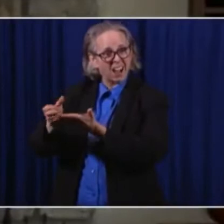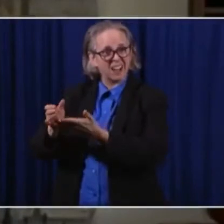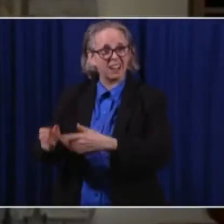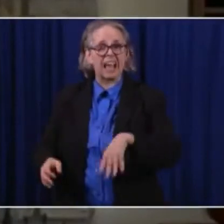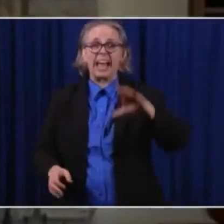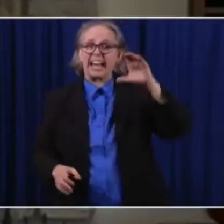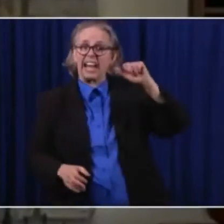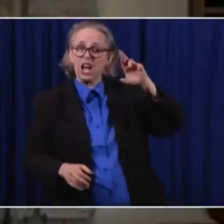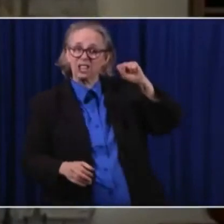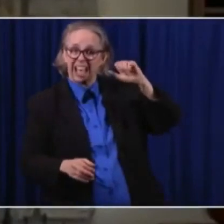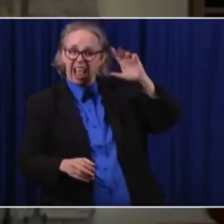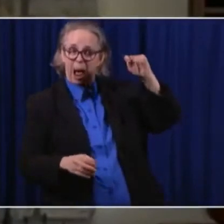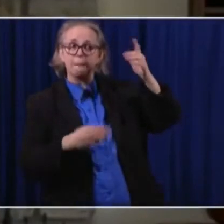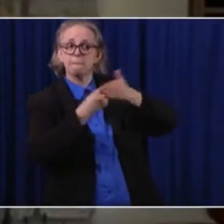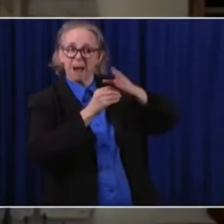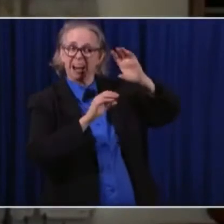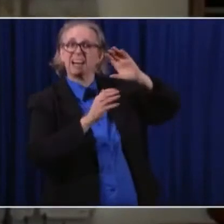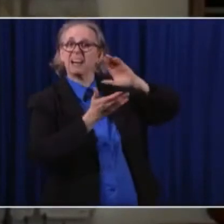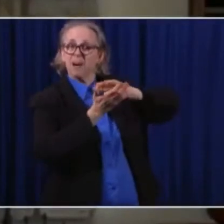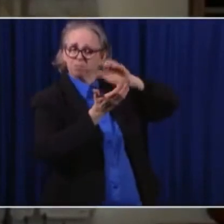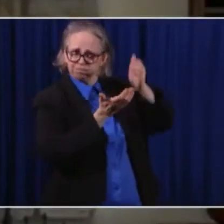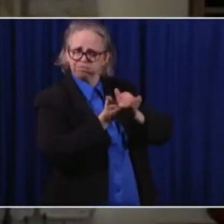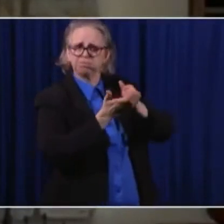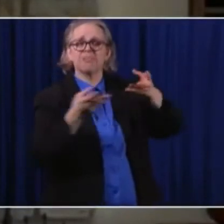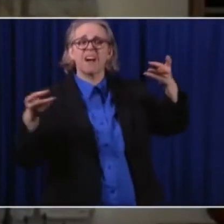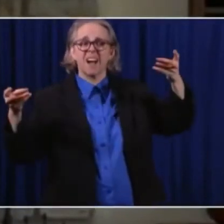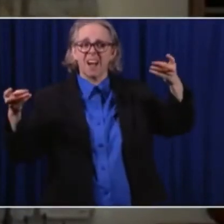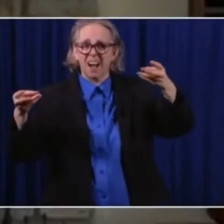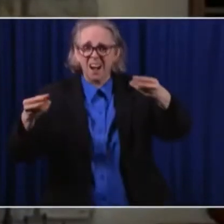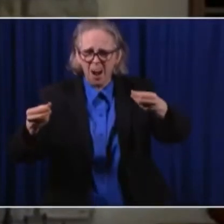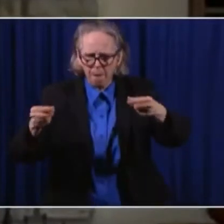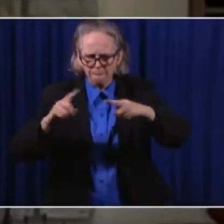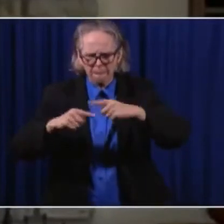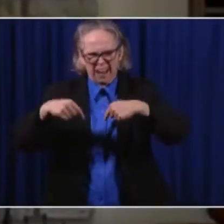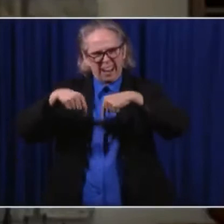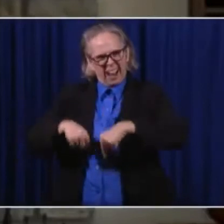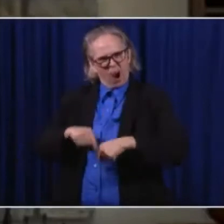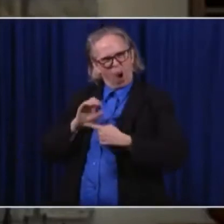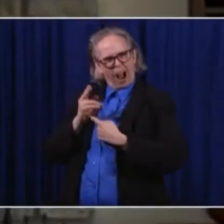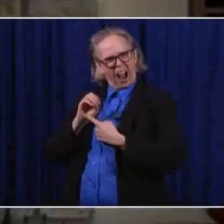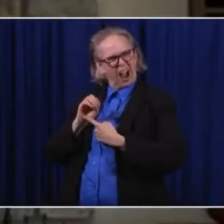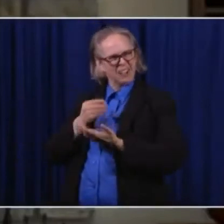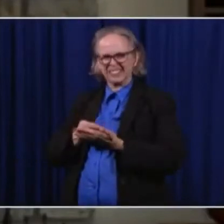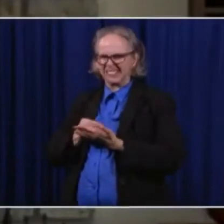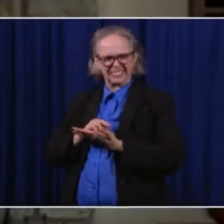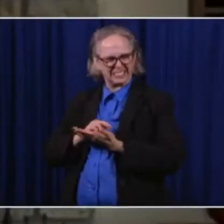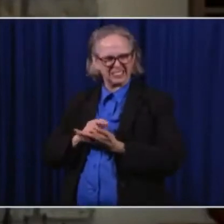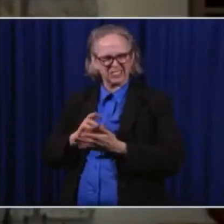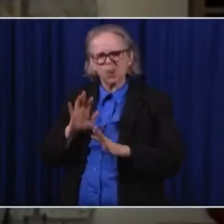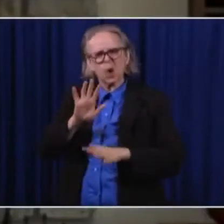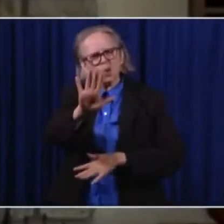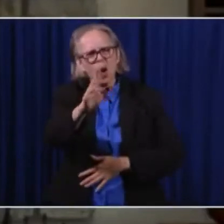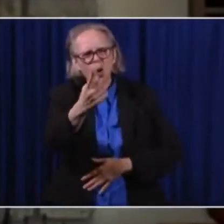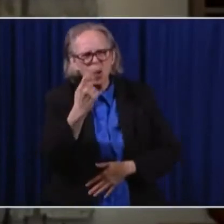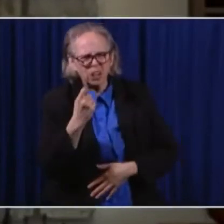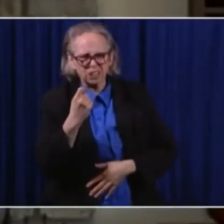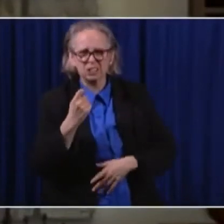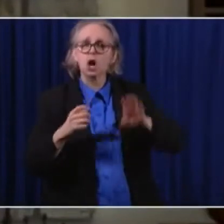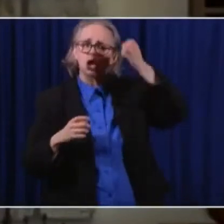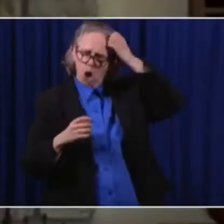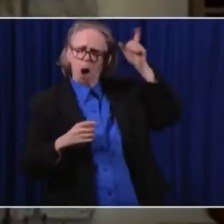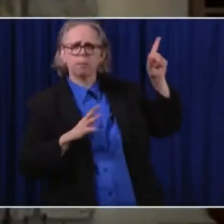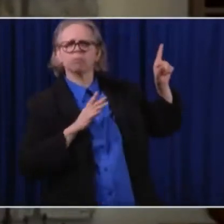that as an option. So in answer to your question, we know it's been used in Europe. It's been used differently than we